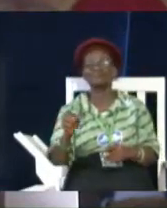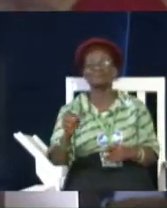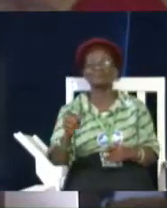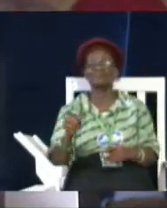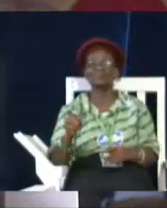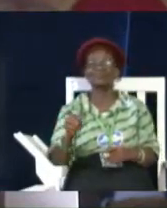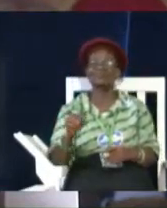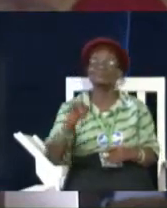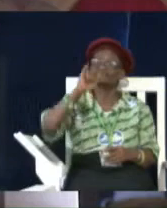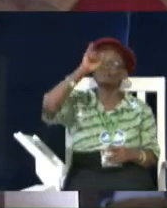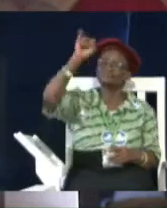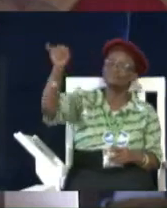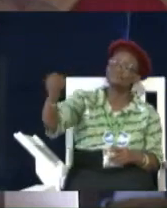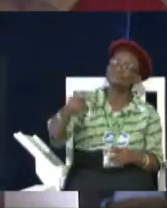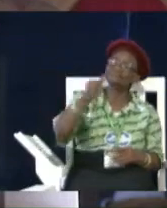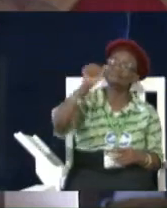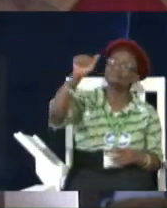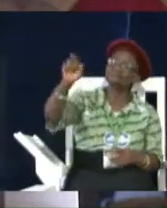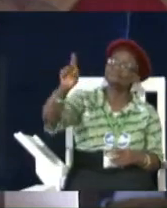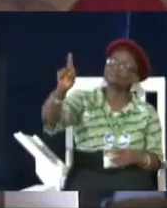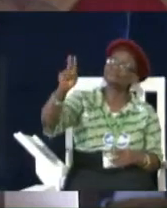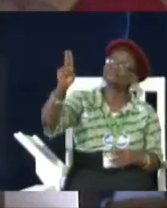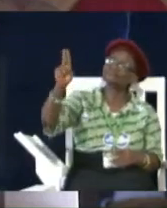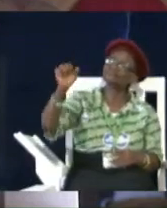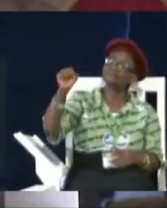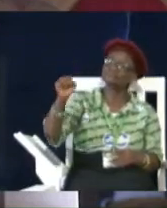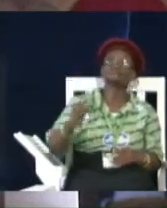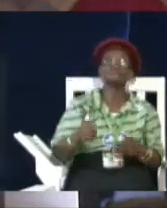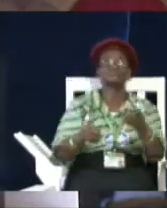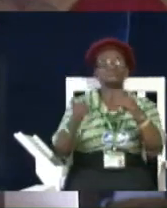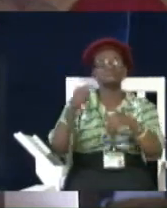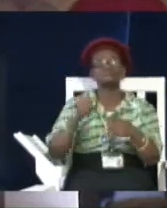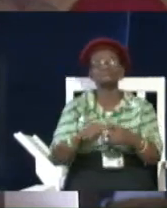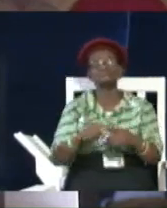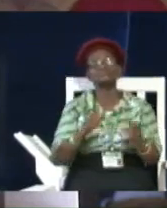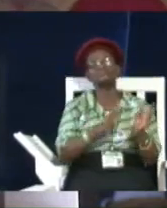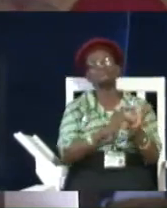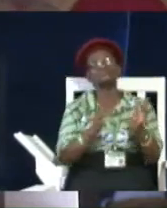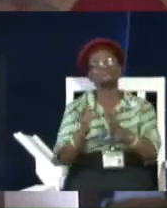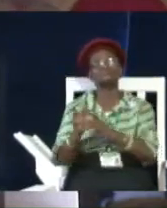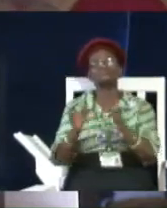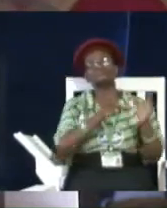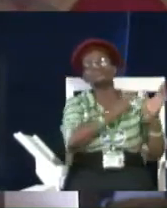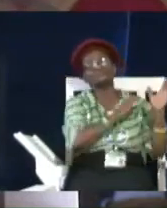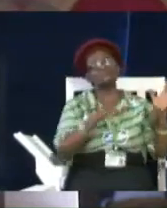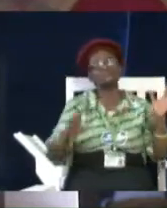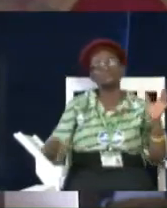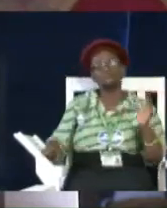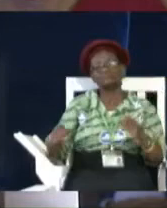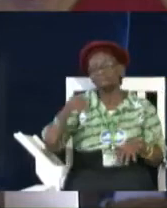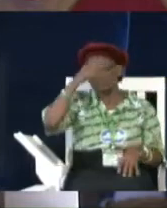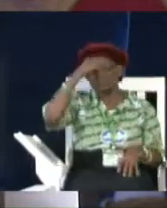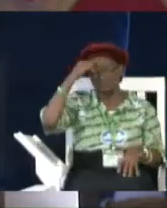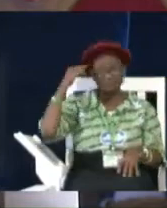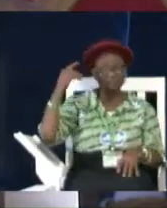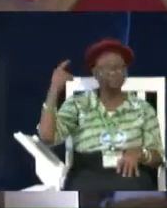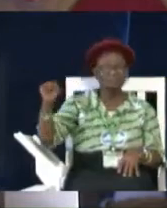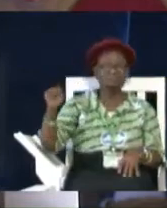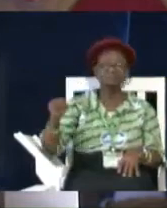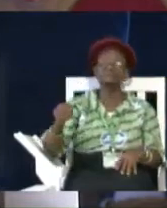43. Jairus came to Jesus Christ because the daughter was sick.